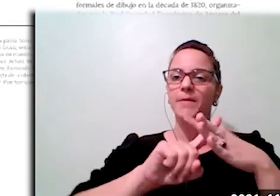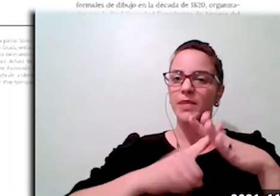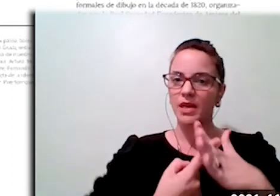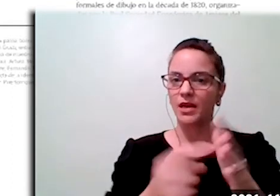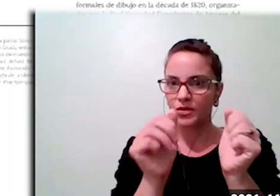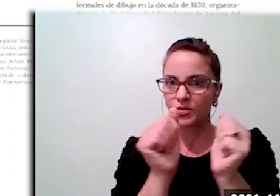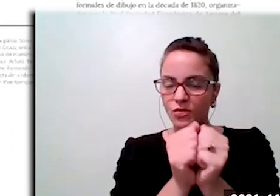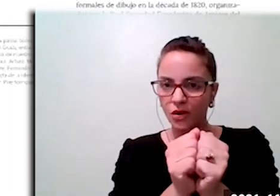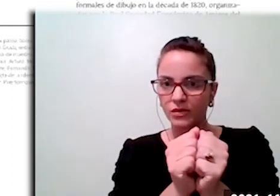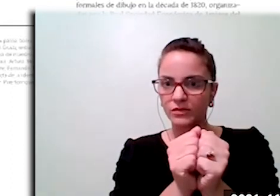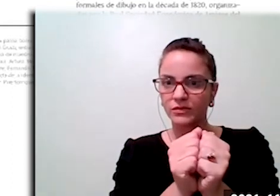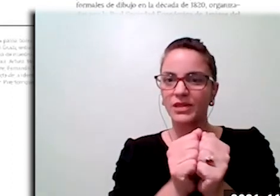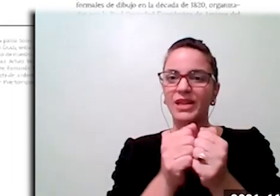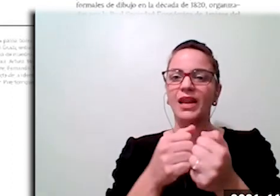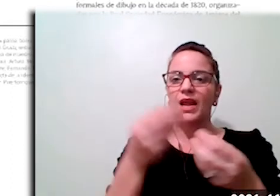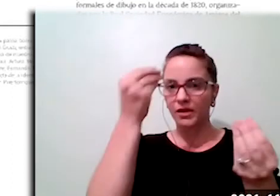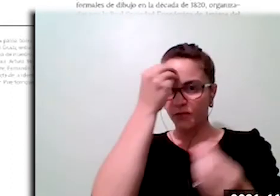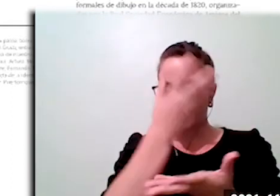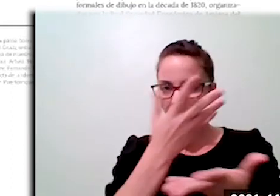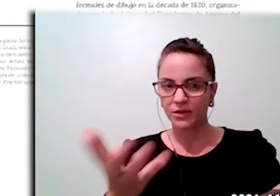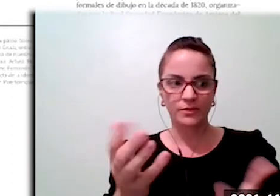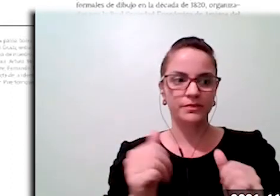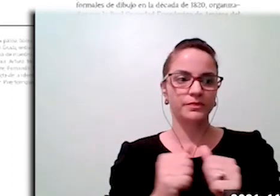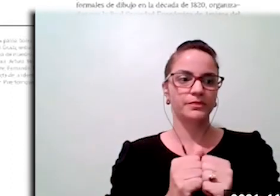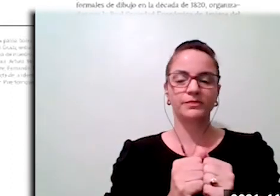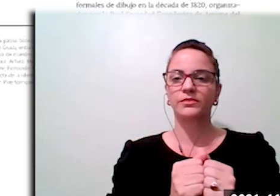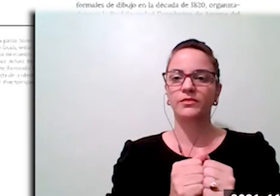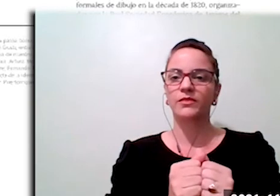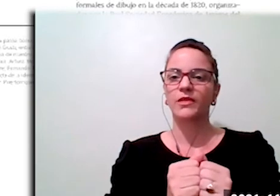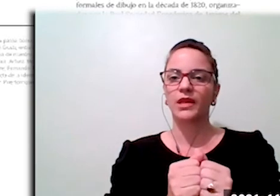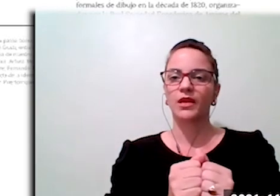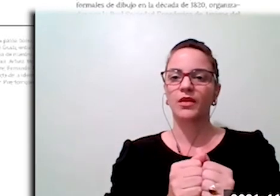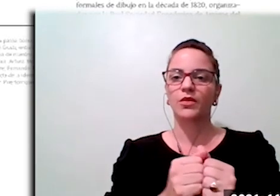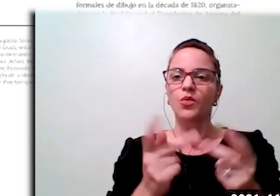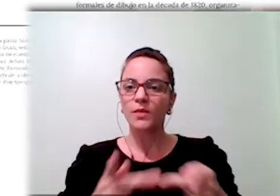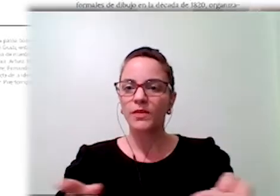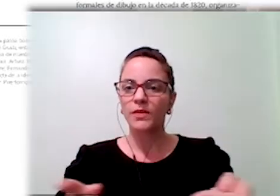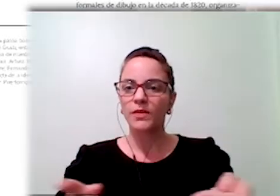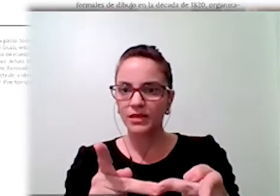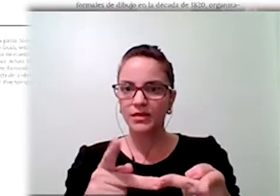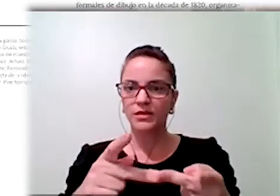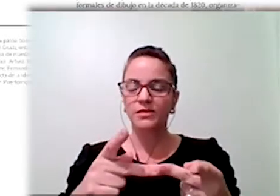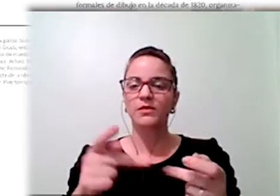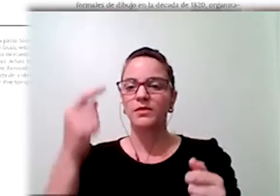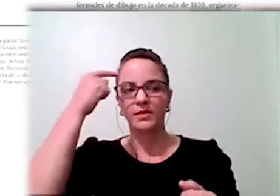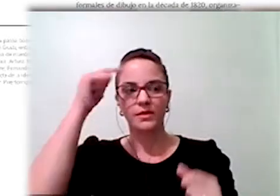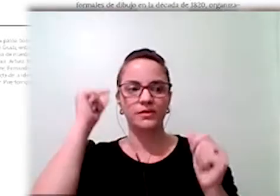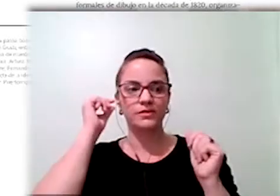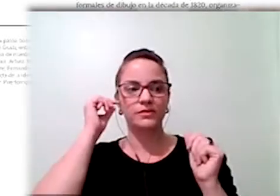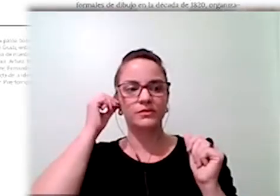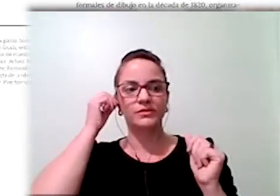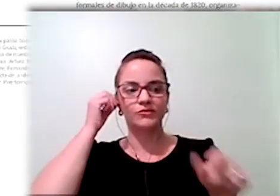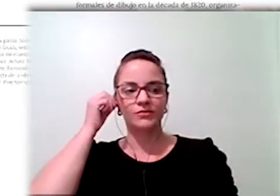delineate the rich trajectory of his walled city as a place of inspiration in